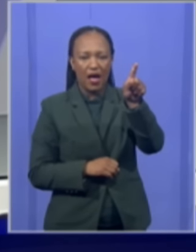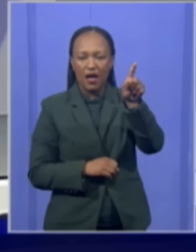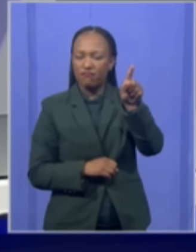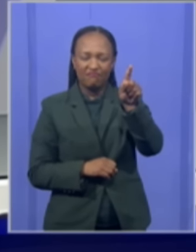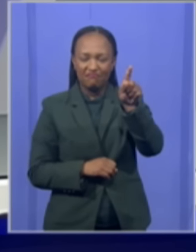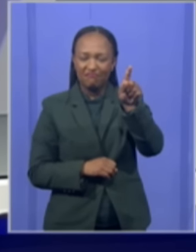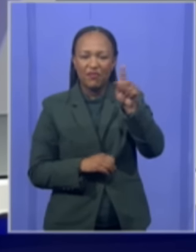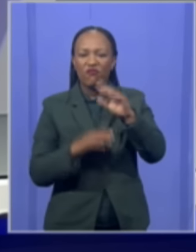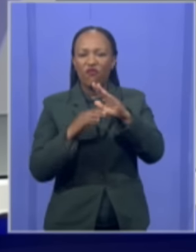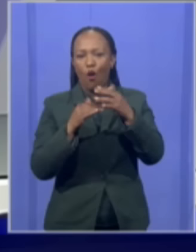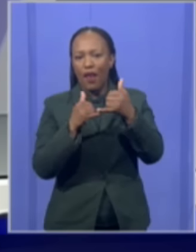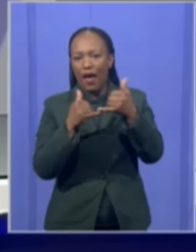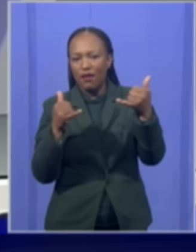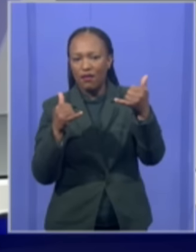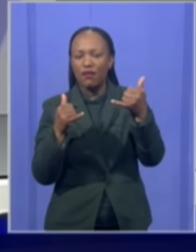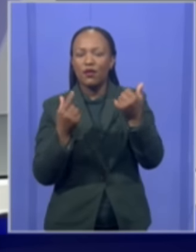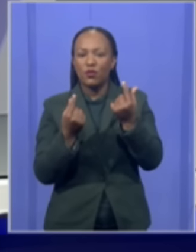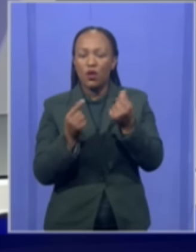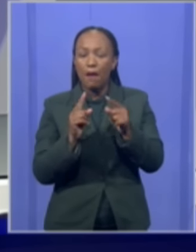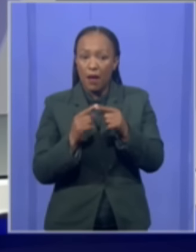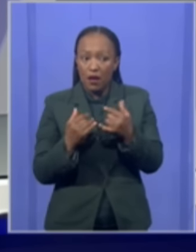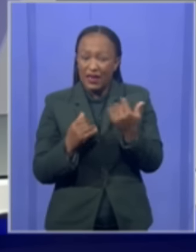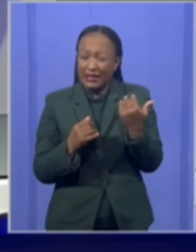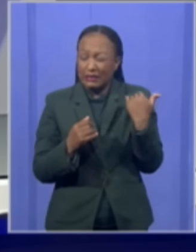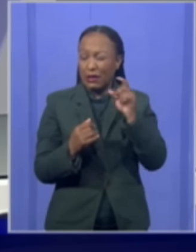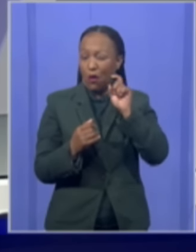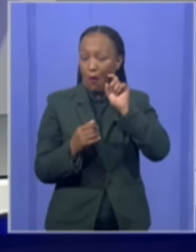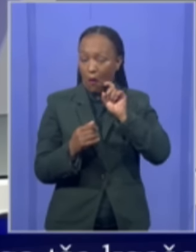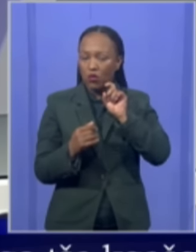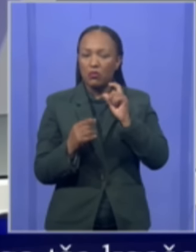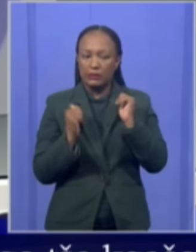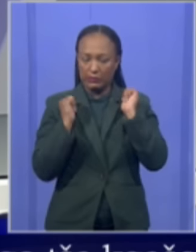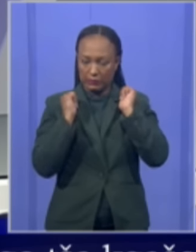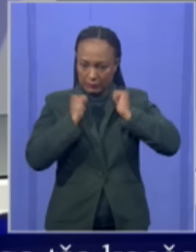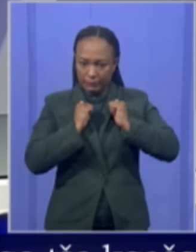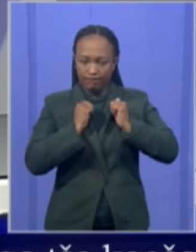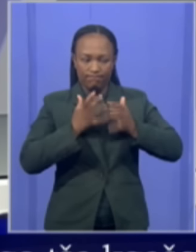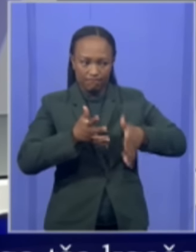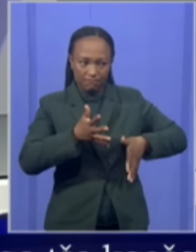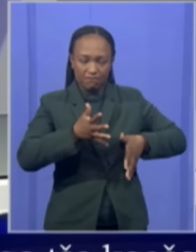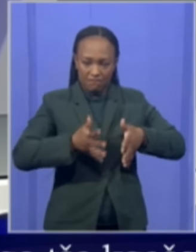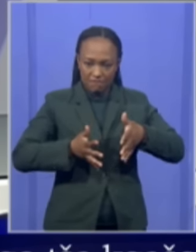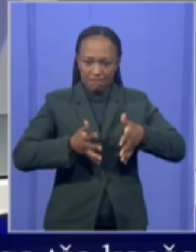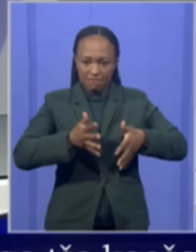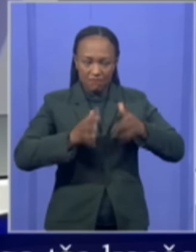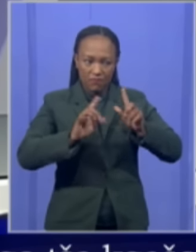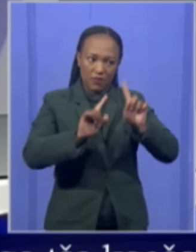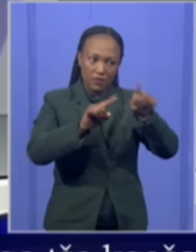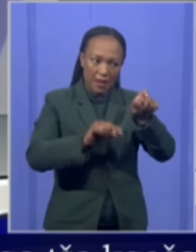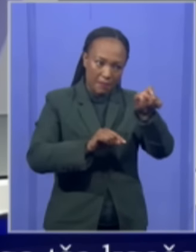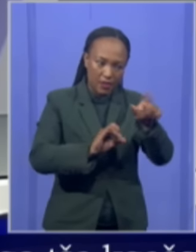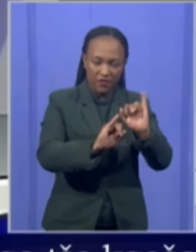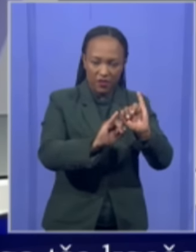tšea diporogwana tša gagwe a yo gatiša ditaba e re morago ga nako e be gona a